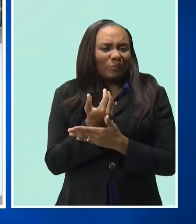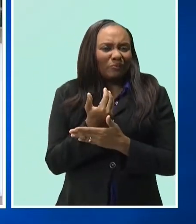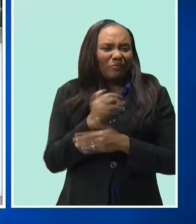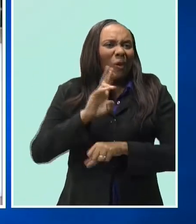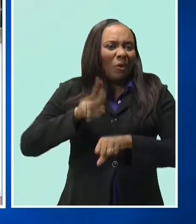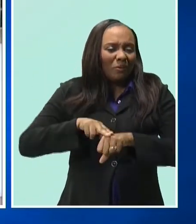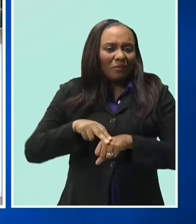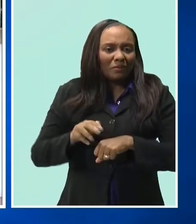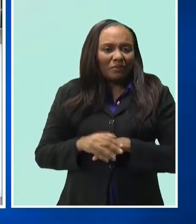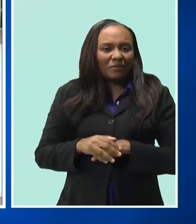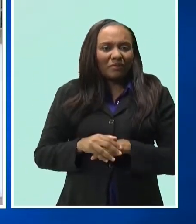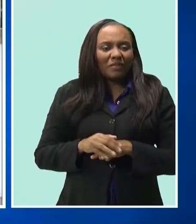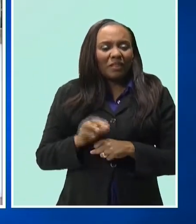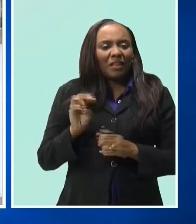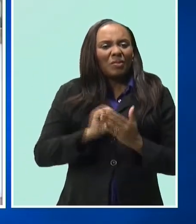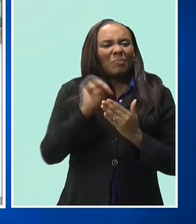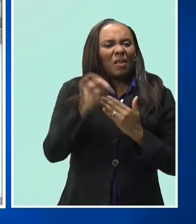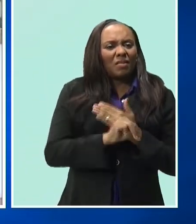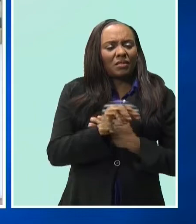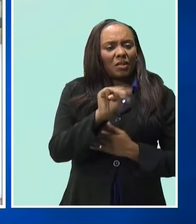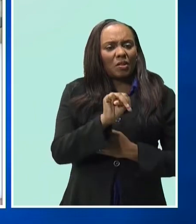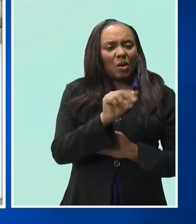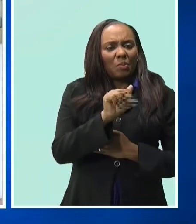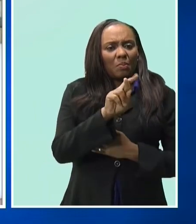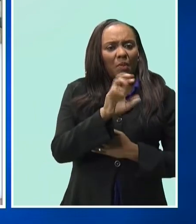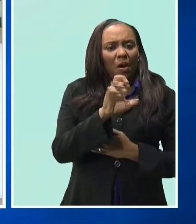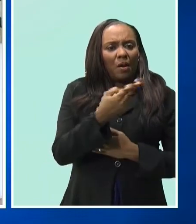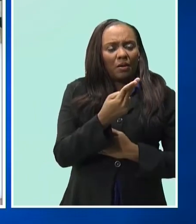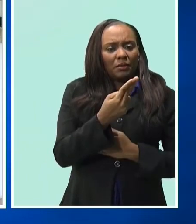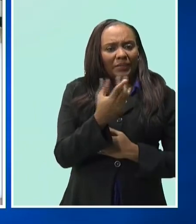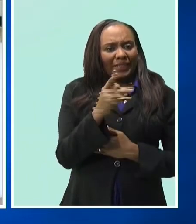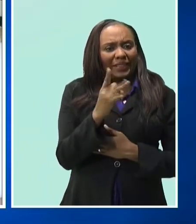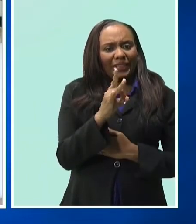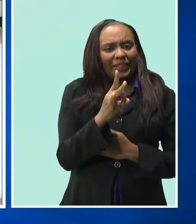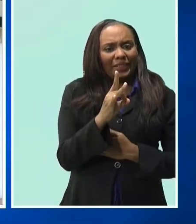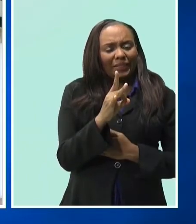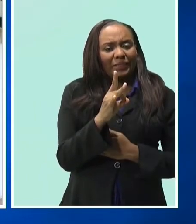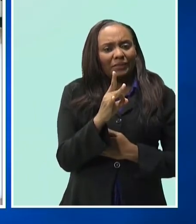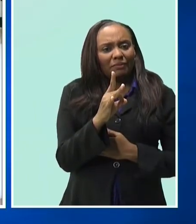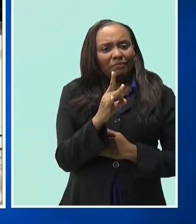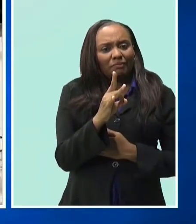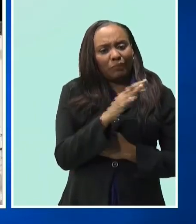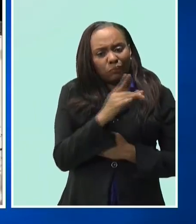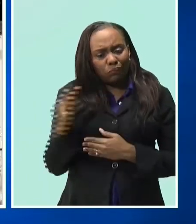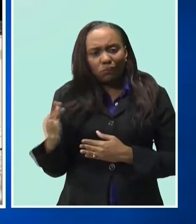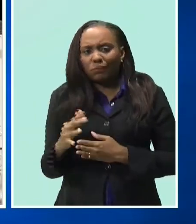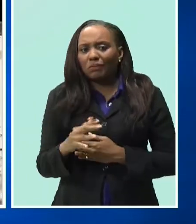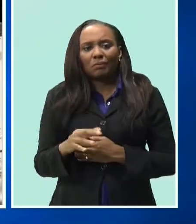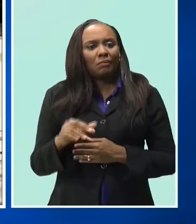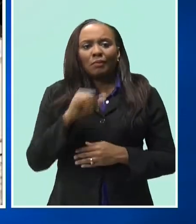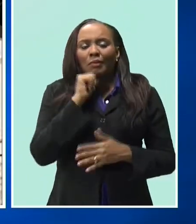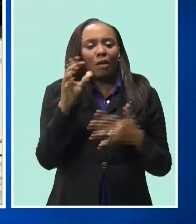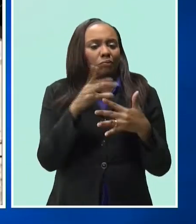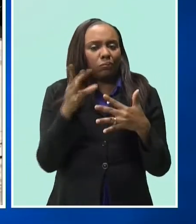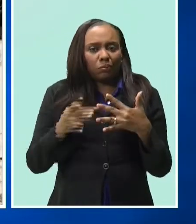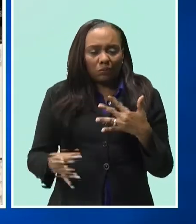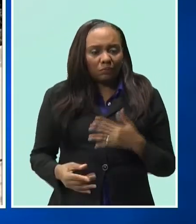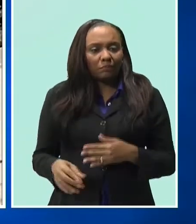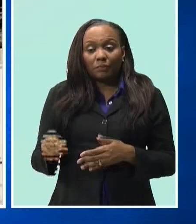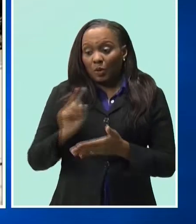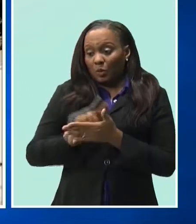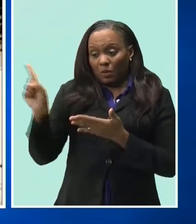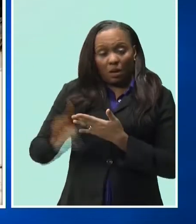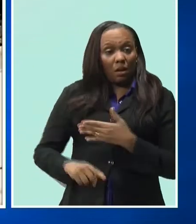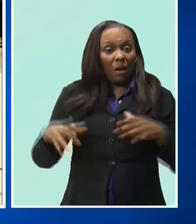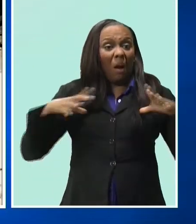March 18th, like a lot of the other places on the island, those options have not been available. Weekends and holidays are